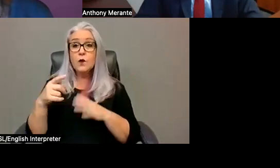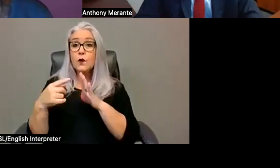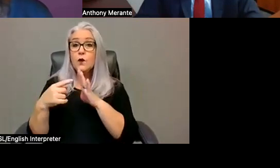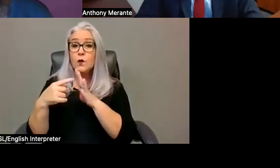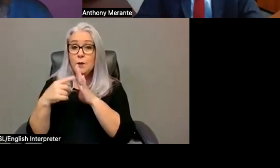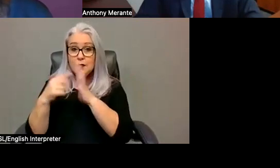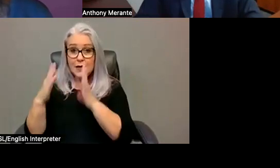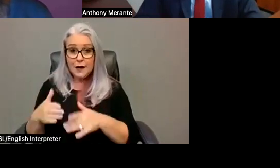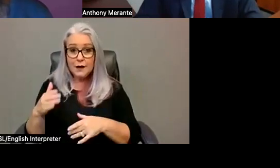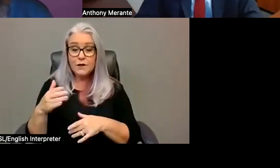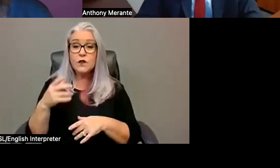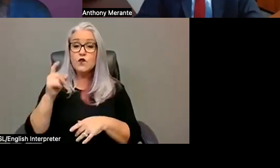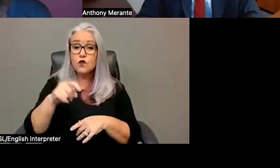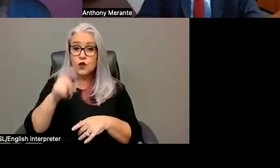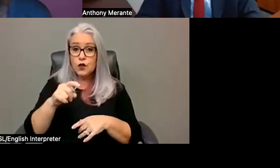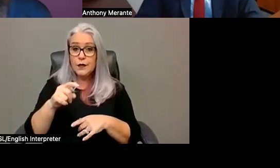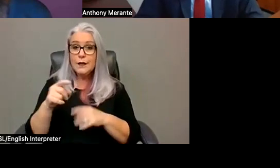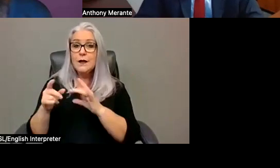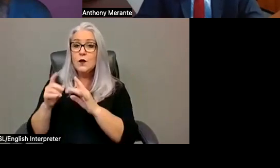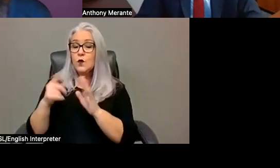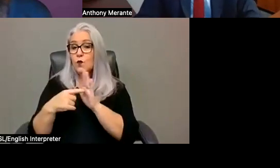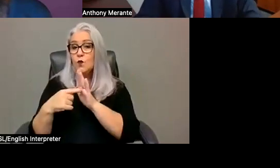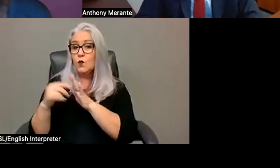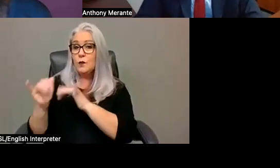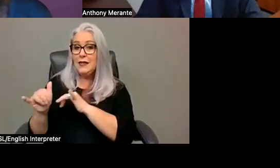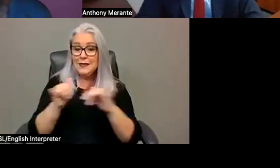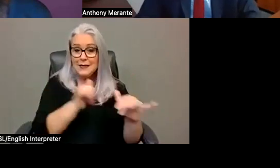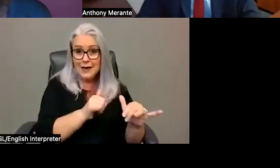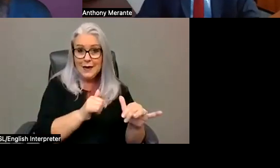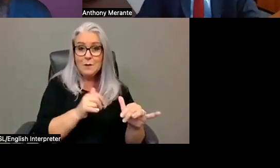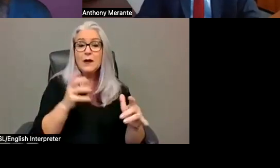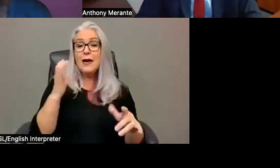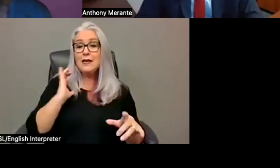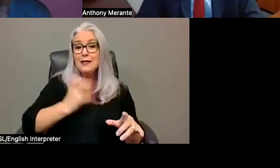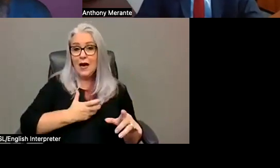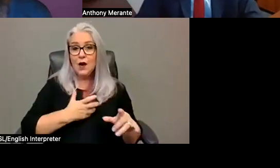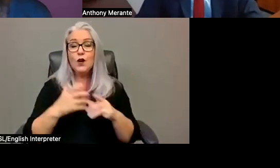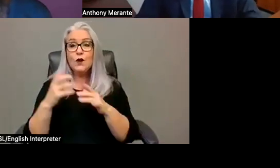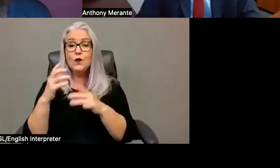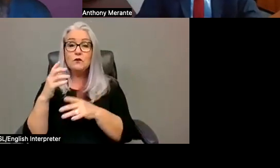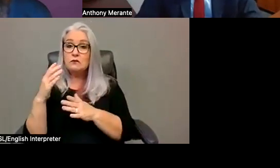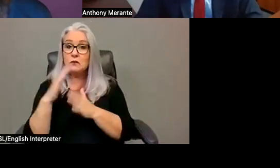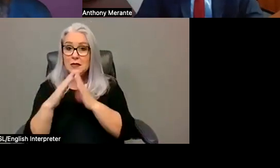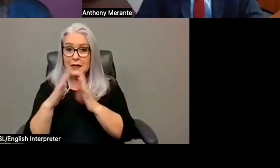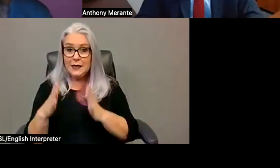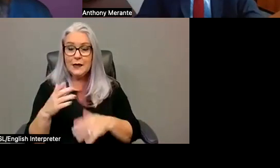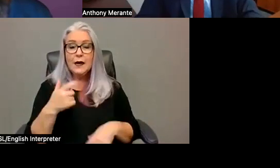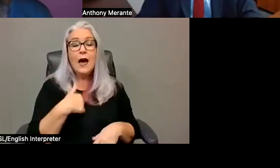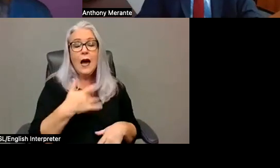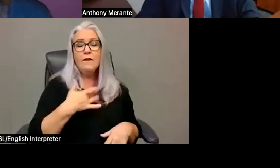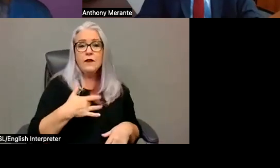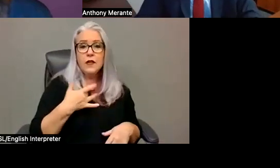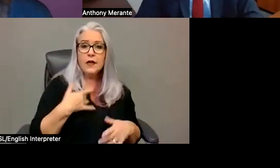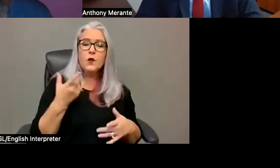explain. Well, again, there should absolutely be more of, I mean, from what I understand in terms of statistics, as we like to play